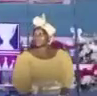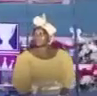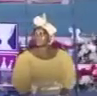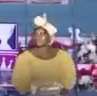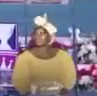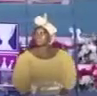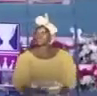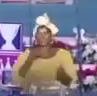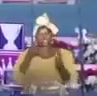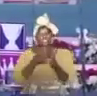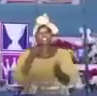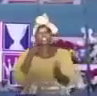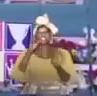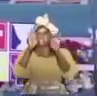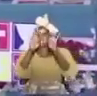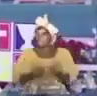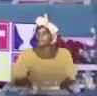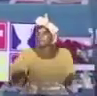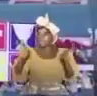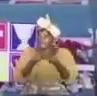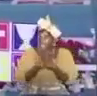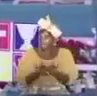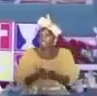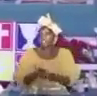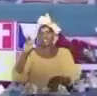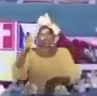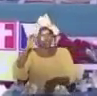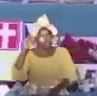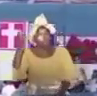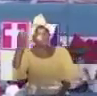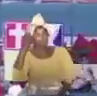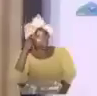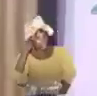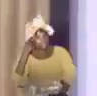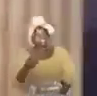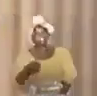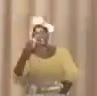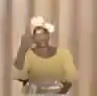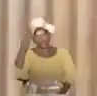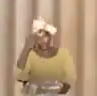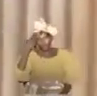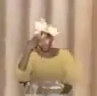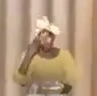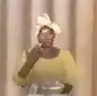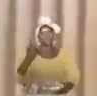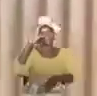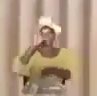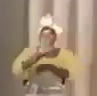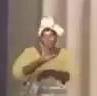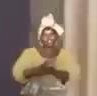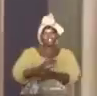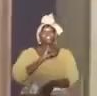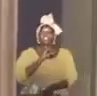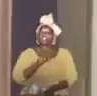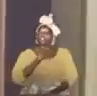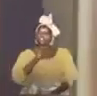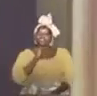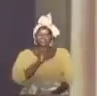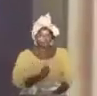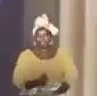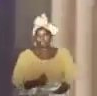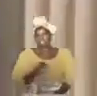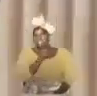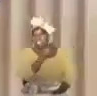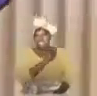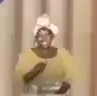This is important so that government will know that the church is not a nuisance to civilization. The church is